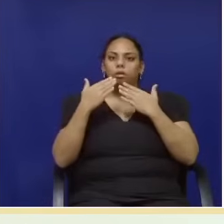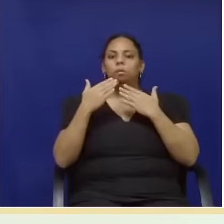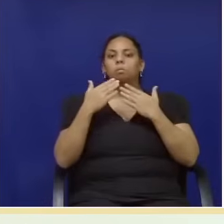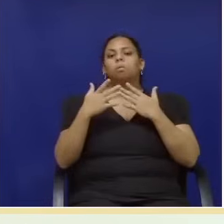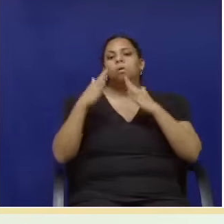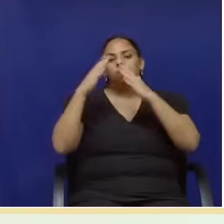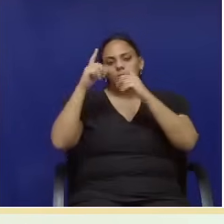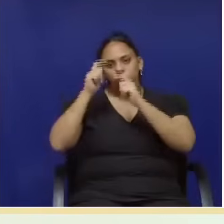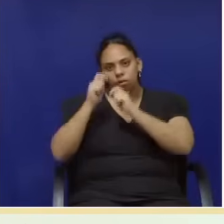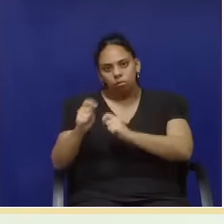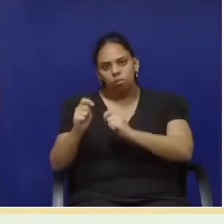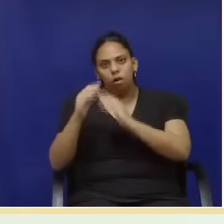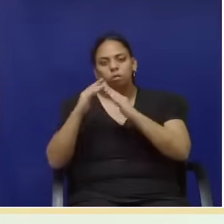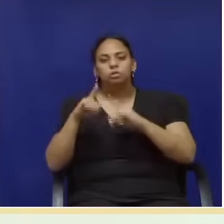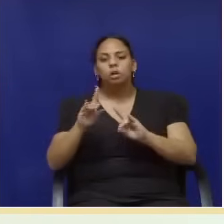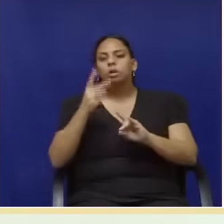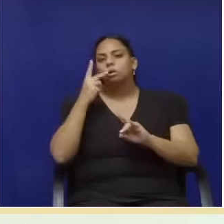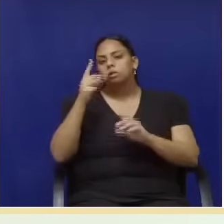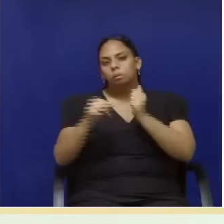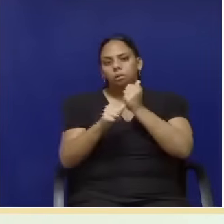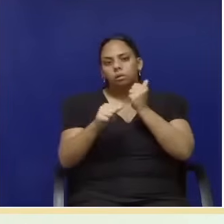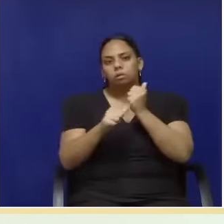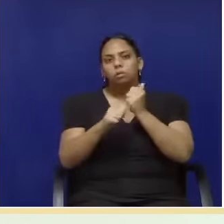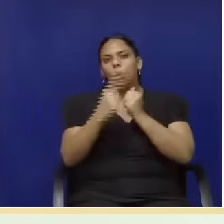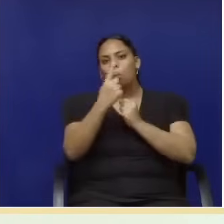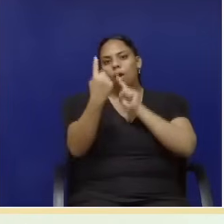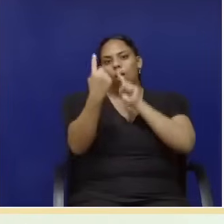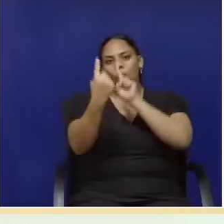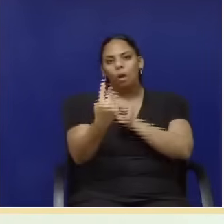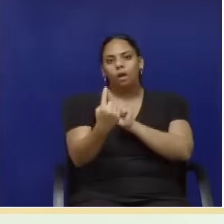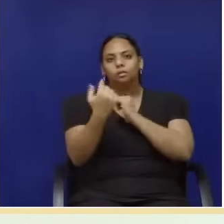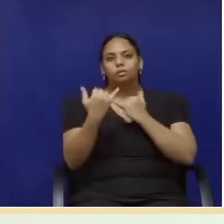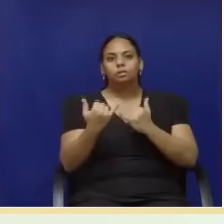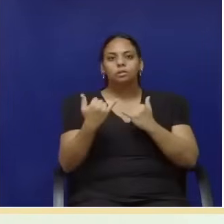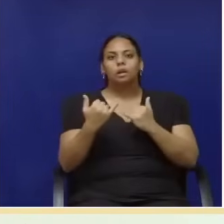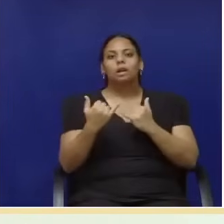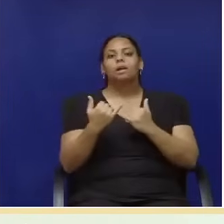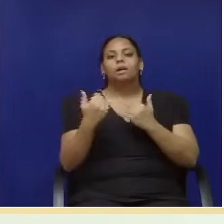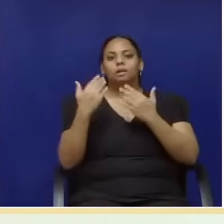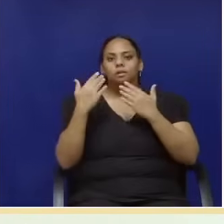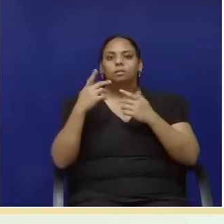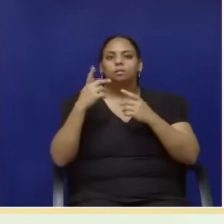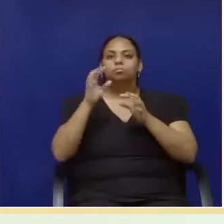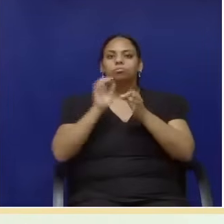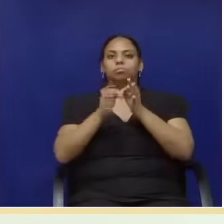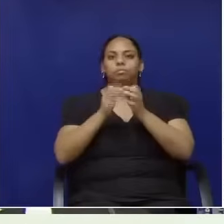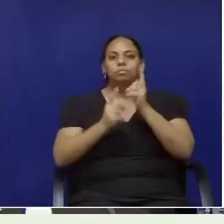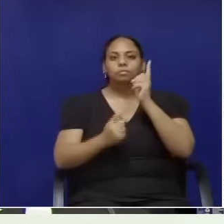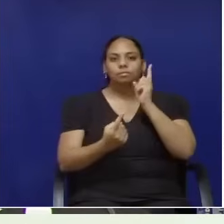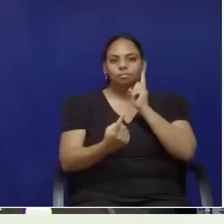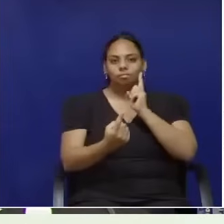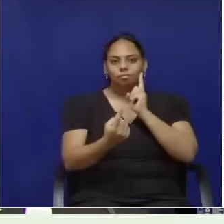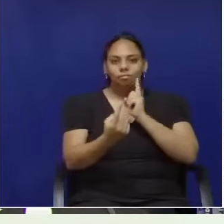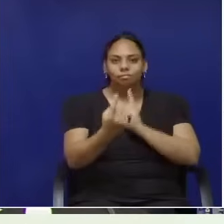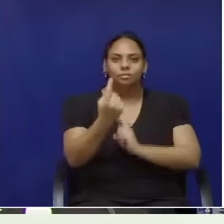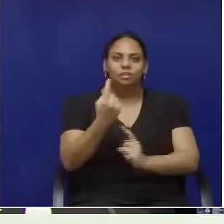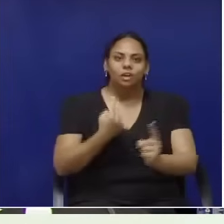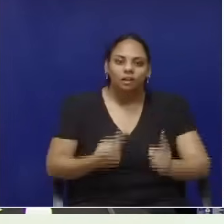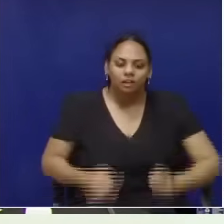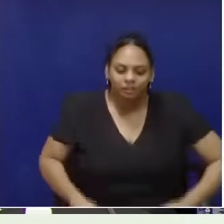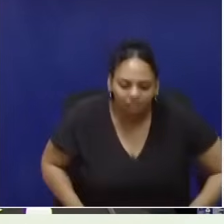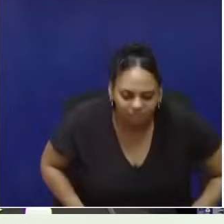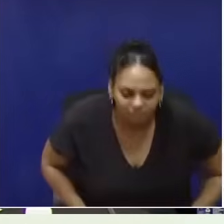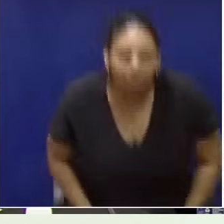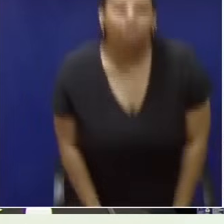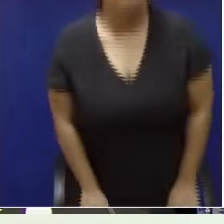Chair. It looks like the Deputy Minister and I are having a one-on-one today. Honourable Minister, I hear what you're saying,